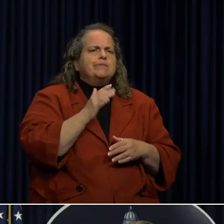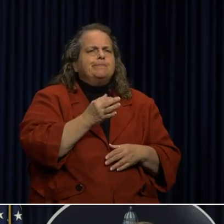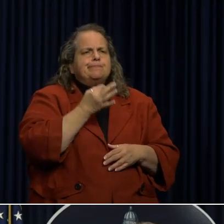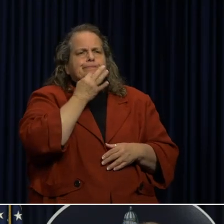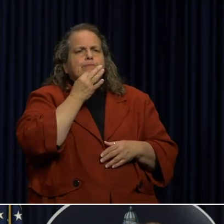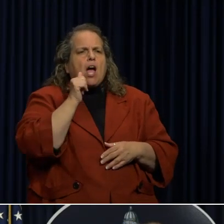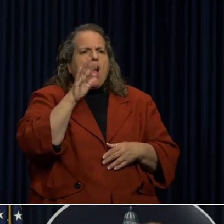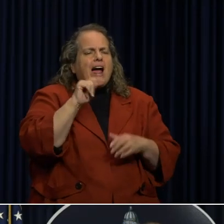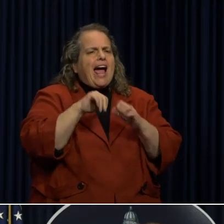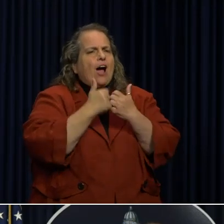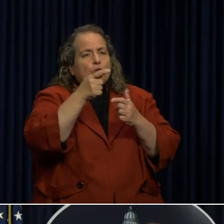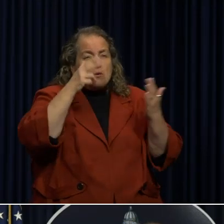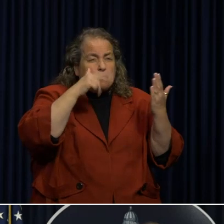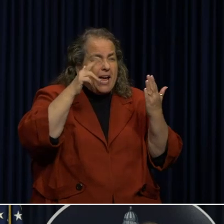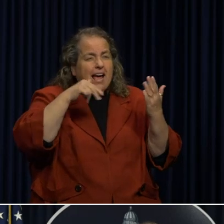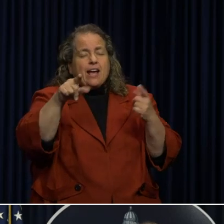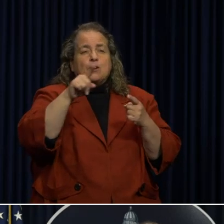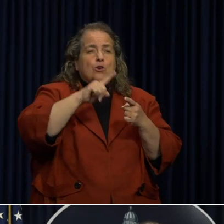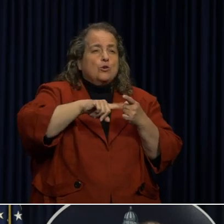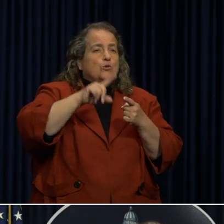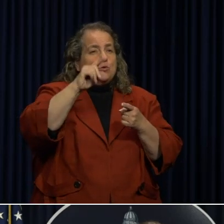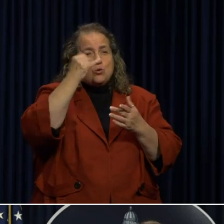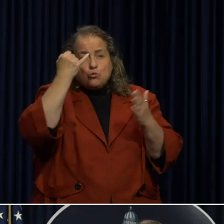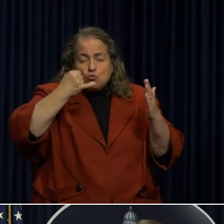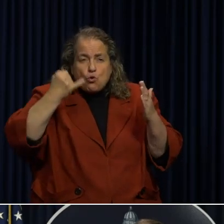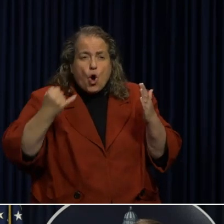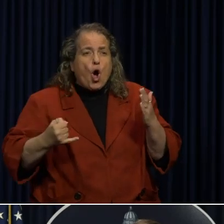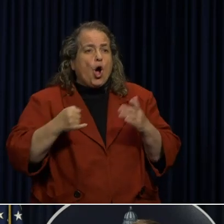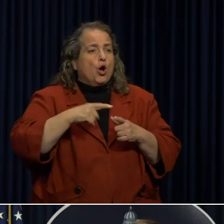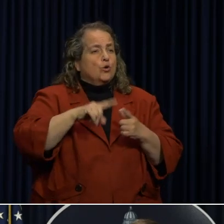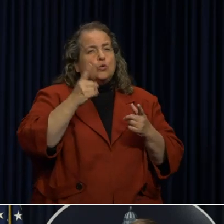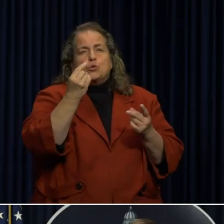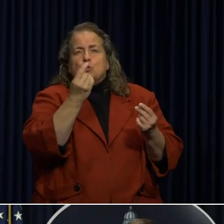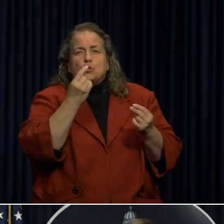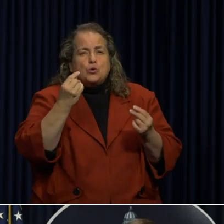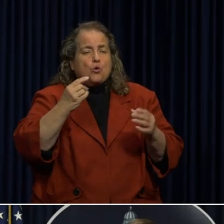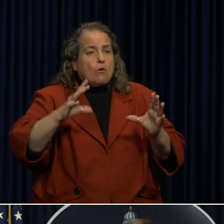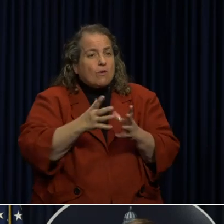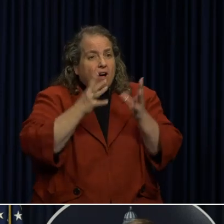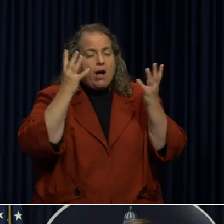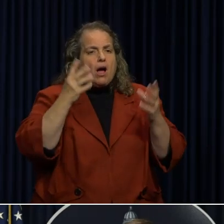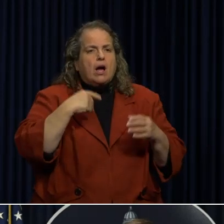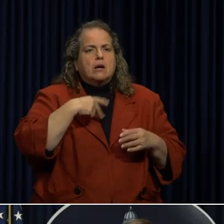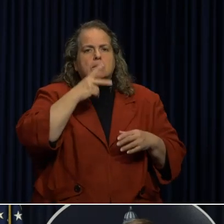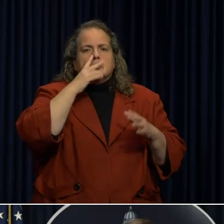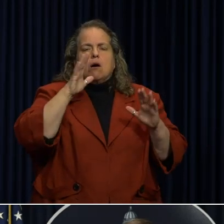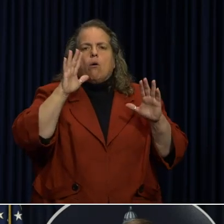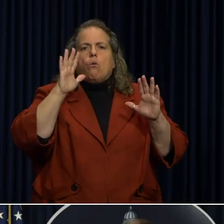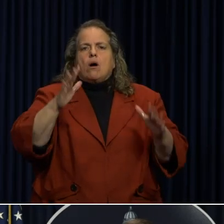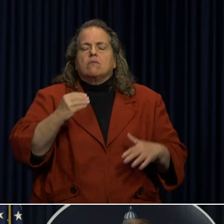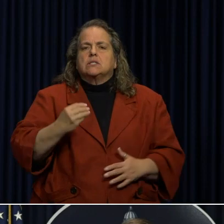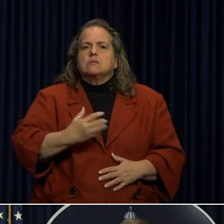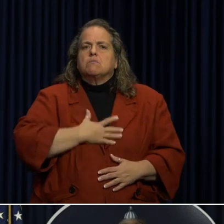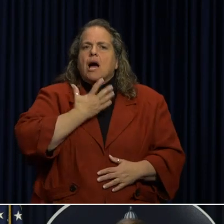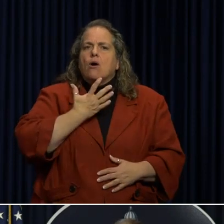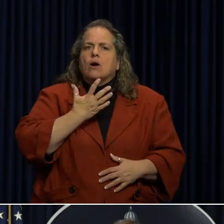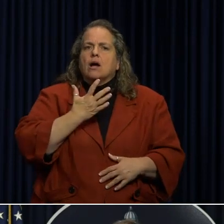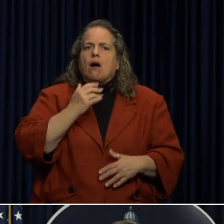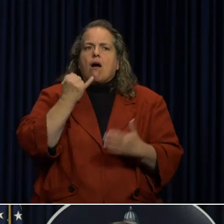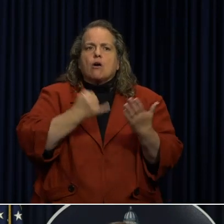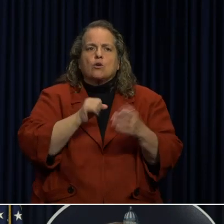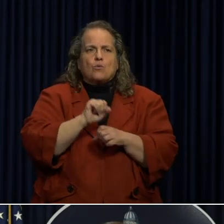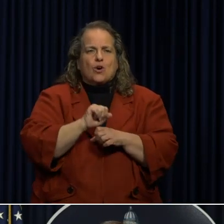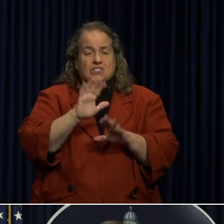you create your works of art? I mean, we have seen so many incredible, inspiring works. And let me tell you, I was